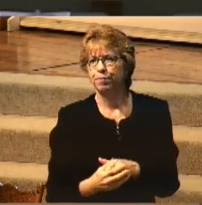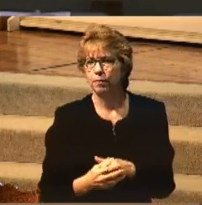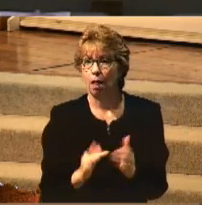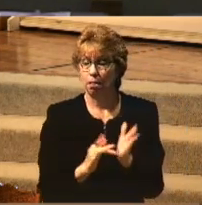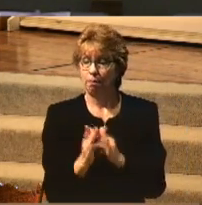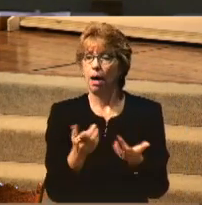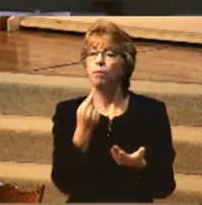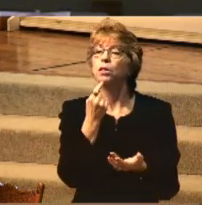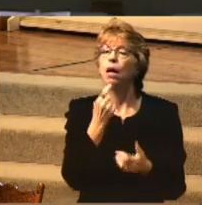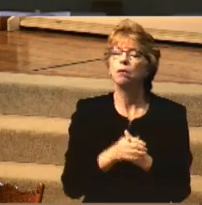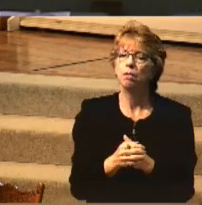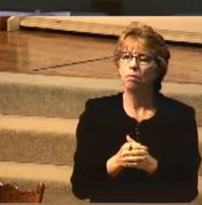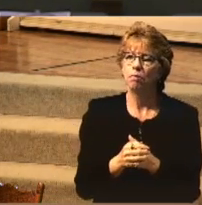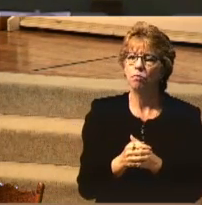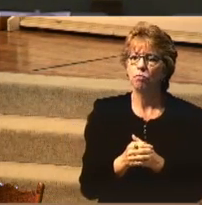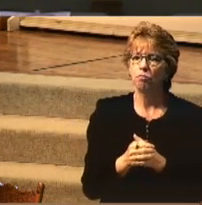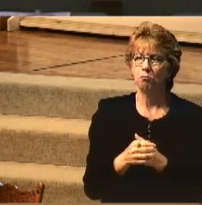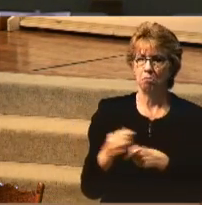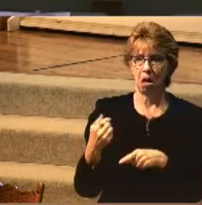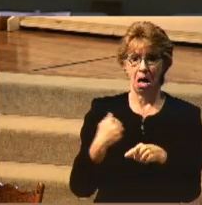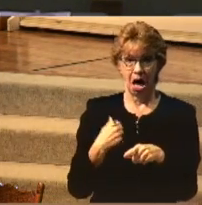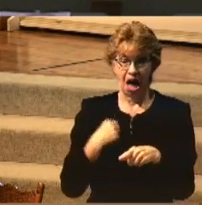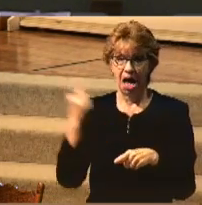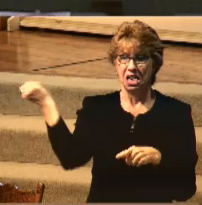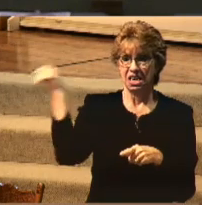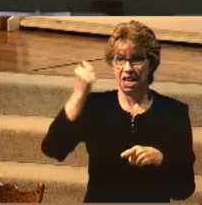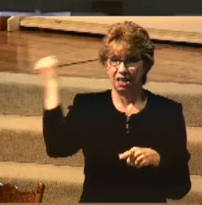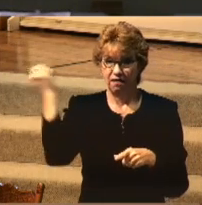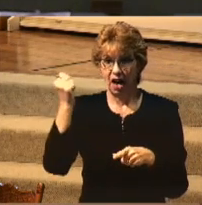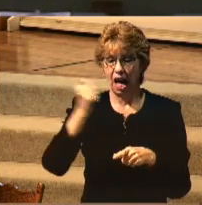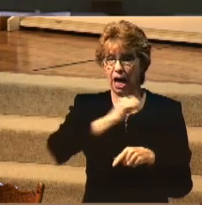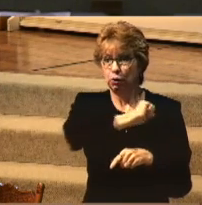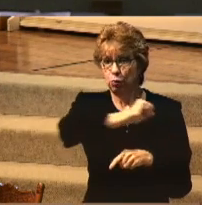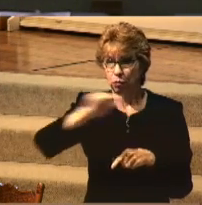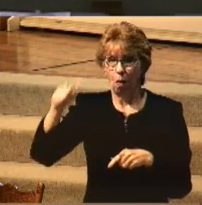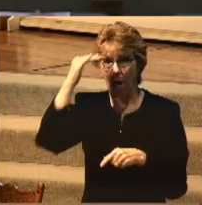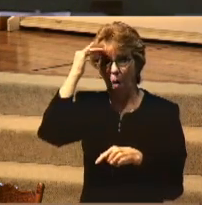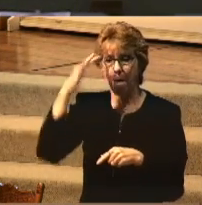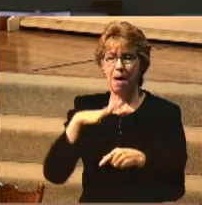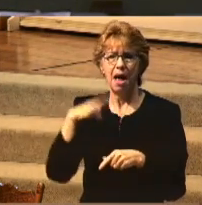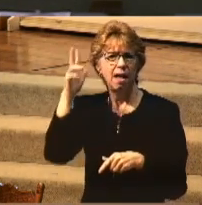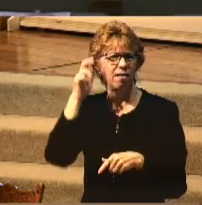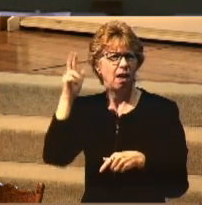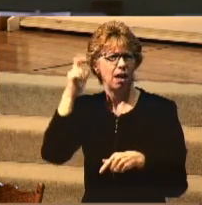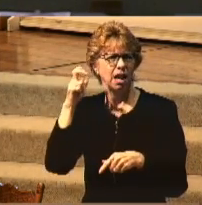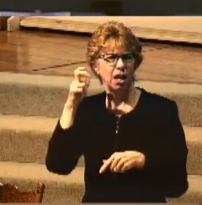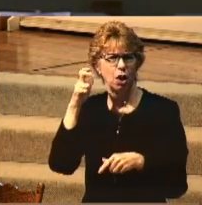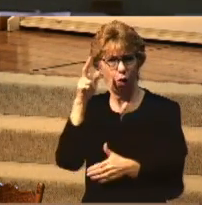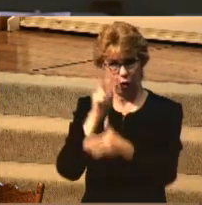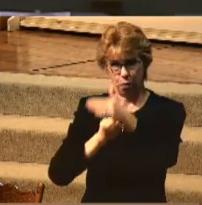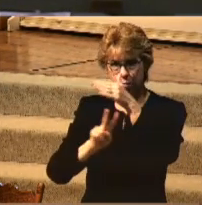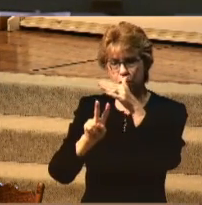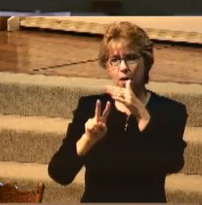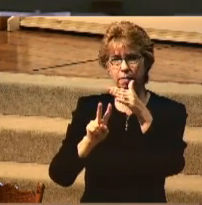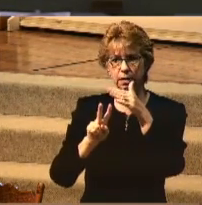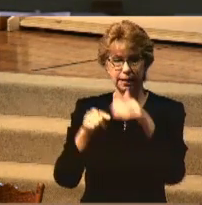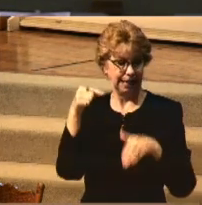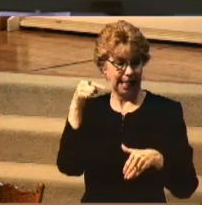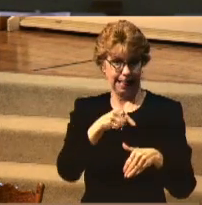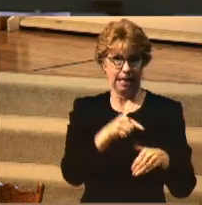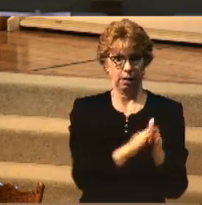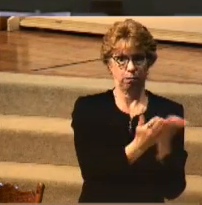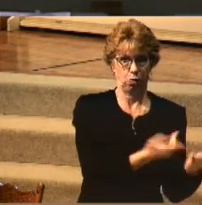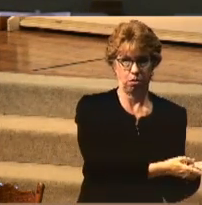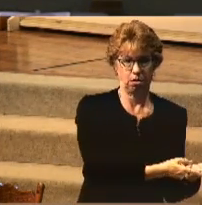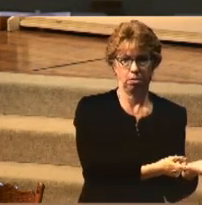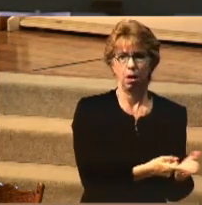says, "For I testify unto every man that heareth the words of the prophecy of this book.